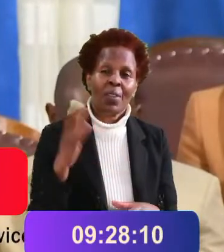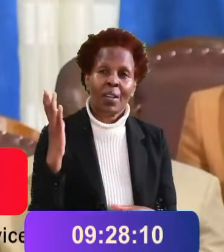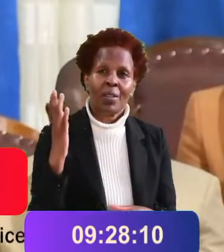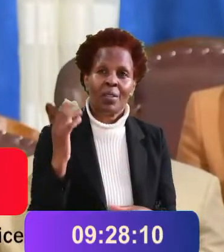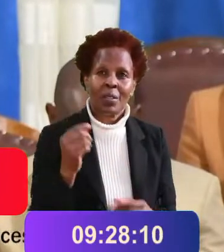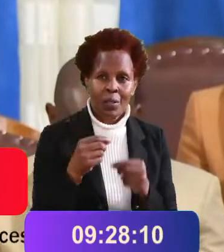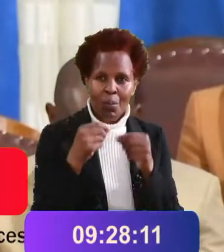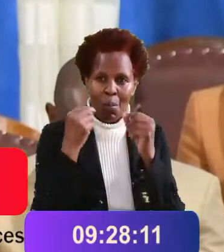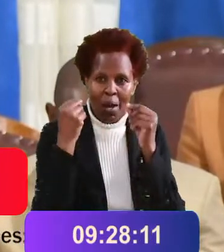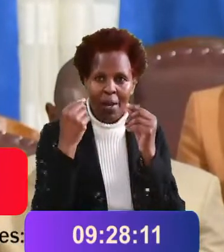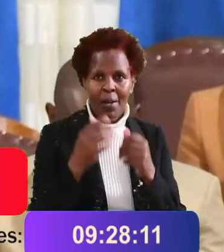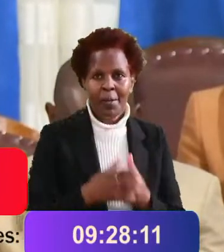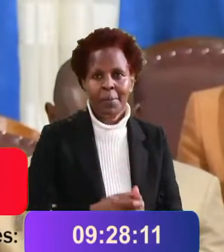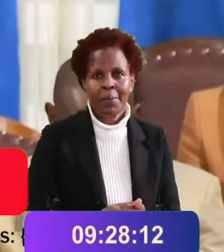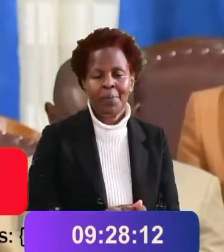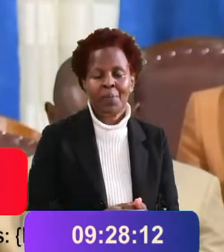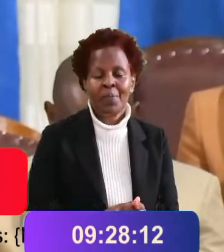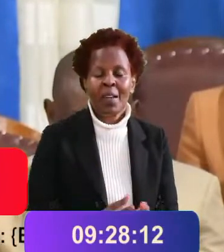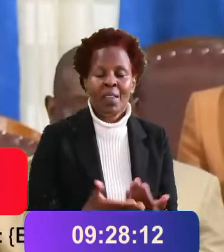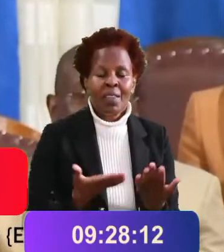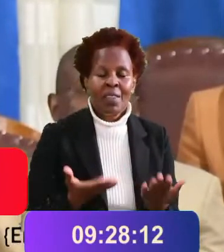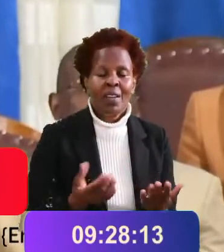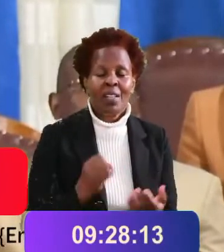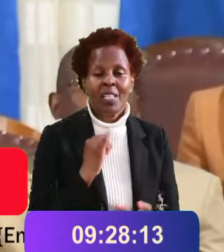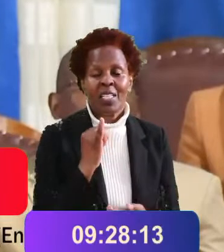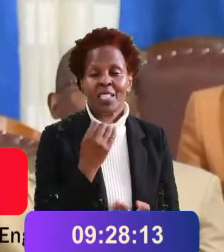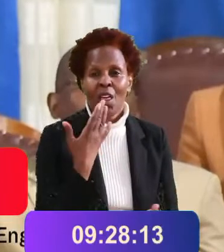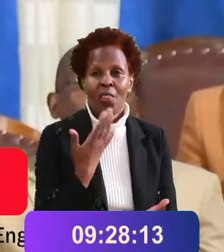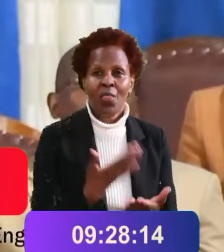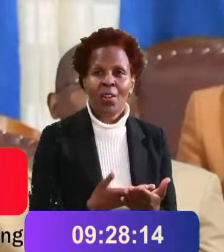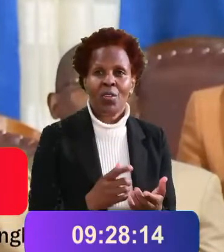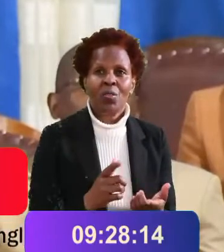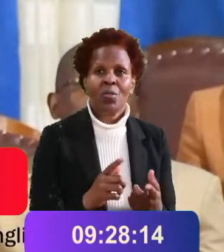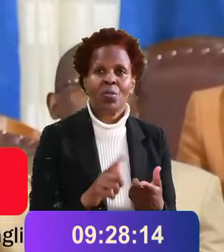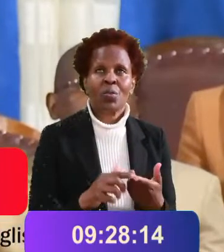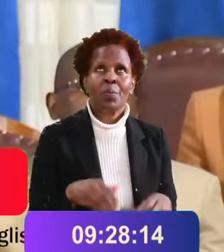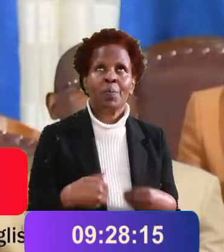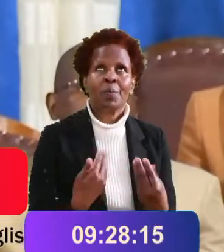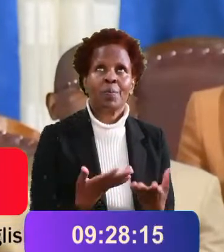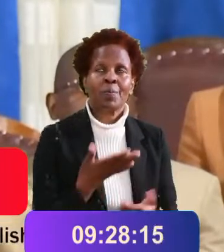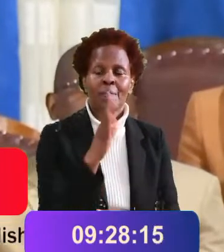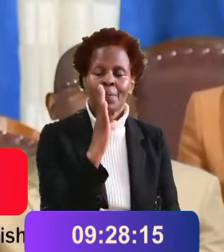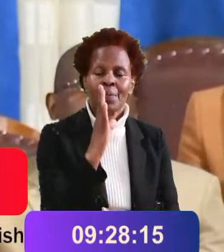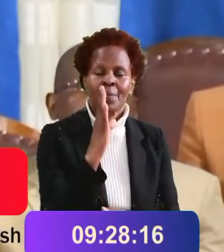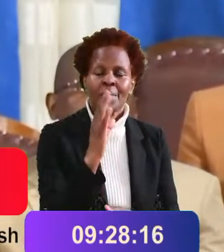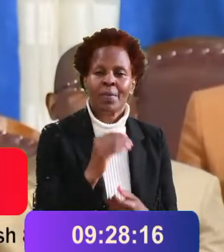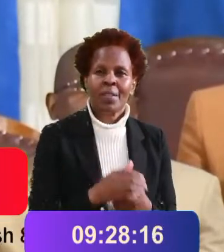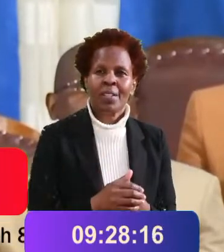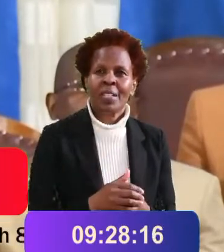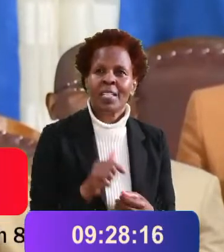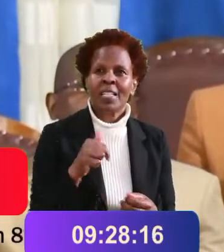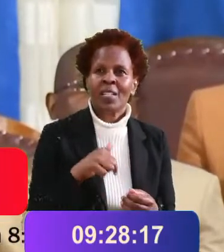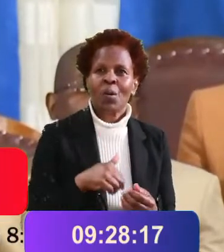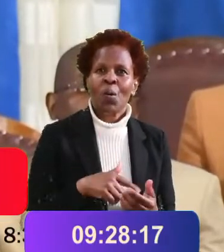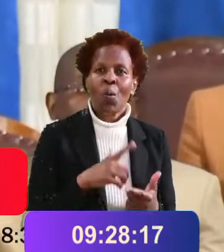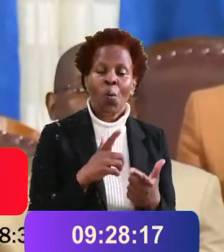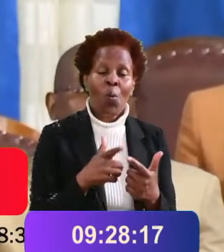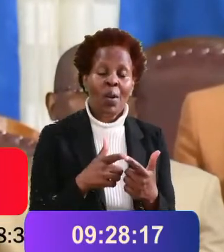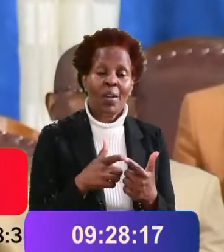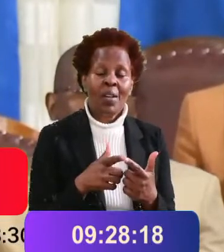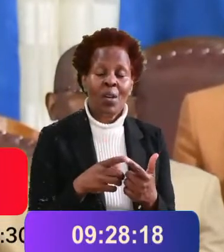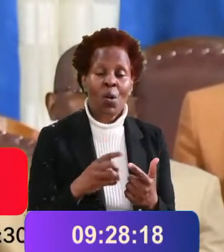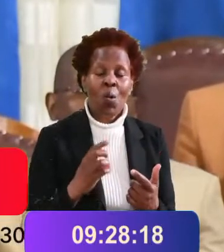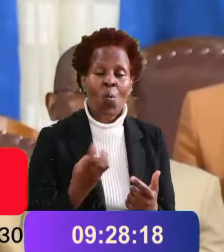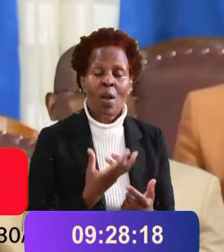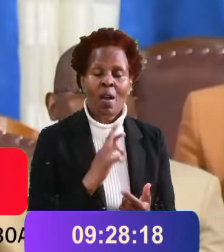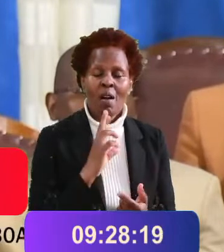smile. There is a thank you that is offered to God in the midst of